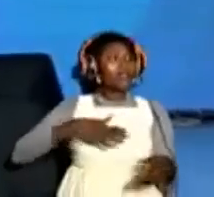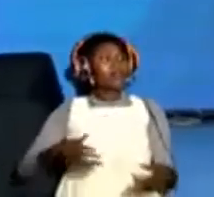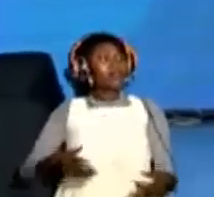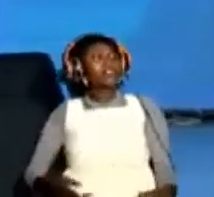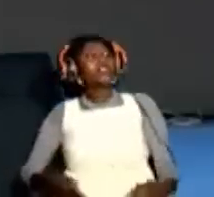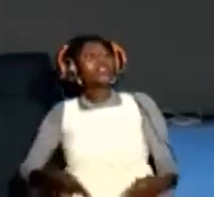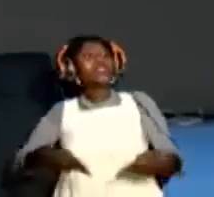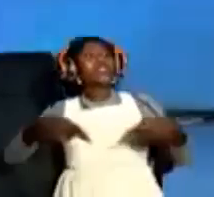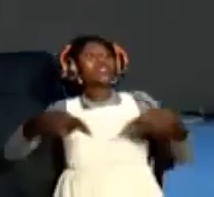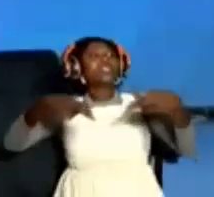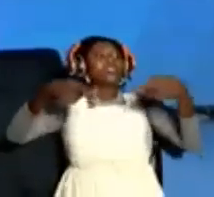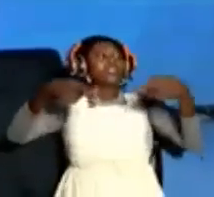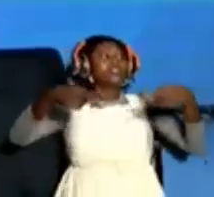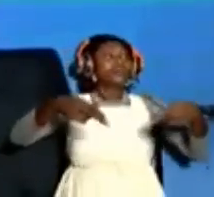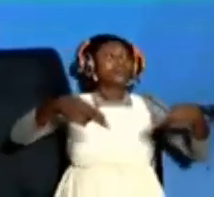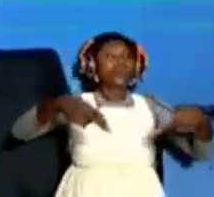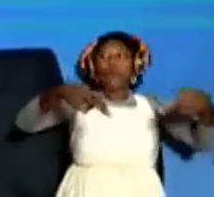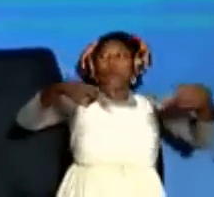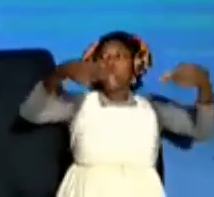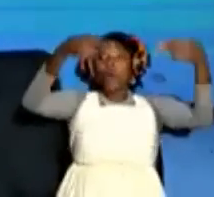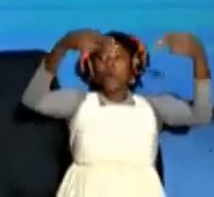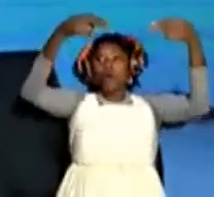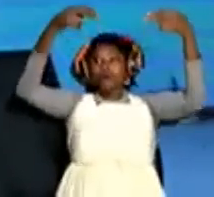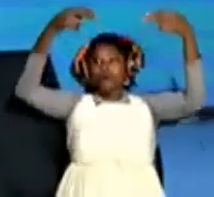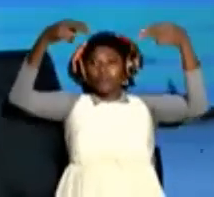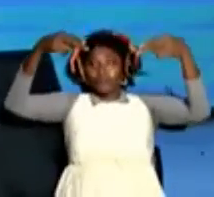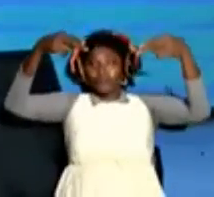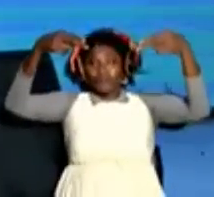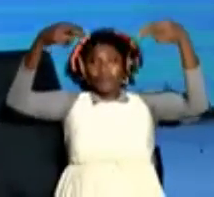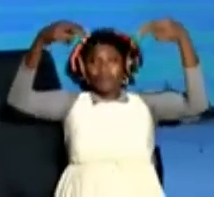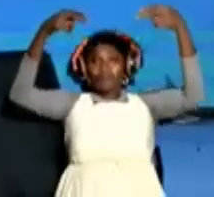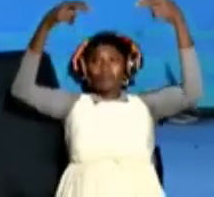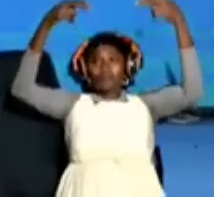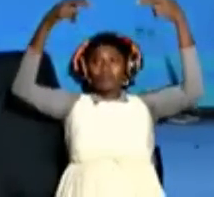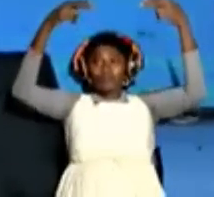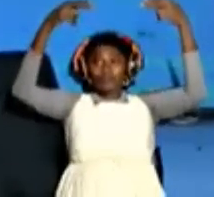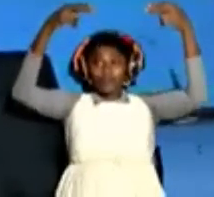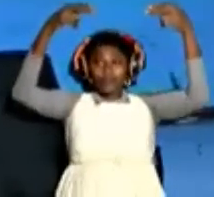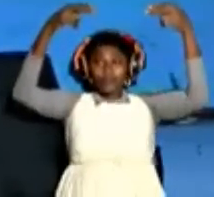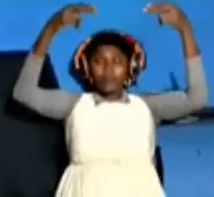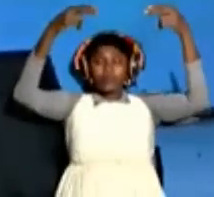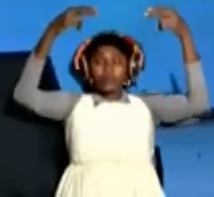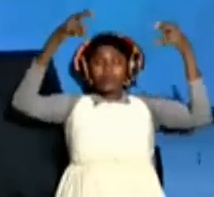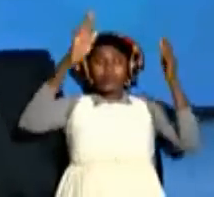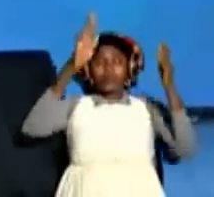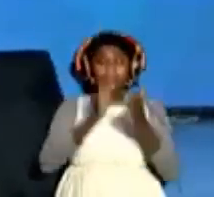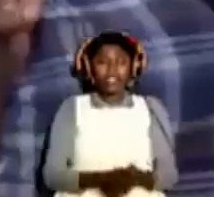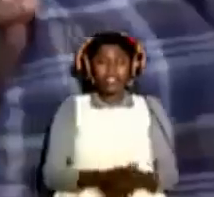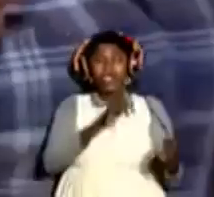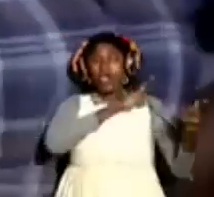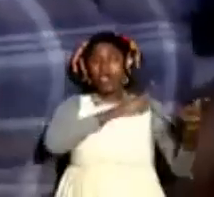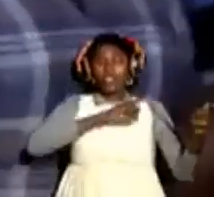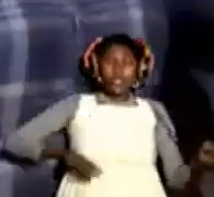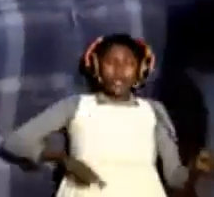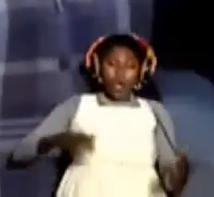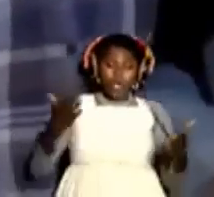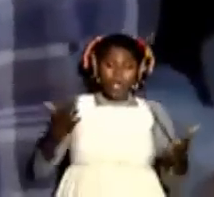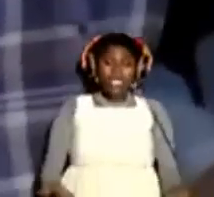Lord, lift me up. Take me beyond him. Take me beyond him. Lift me